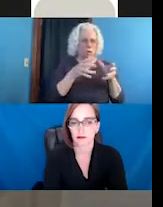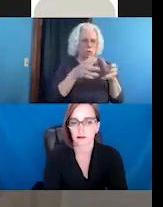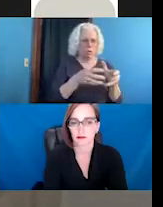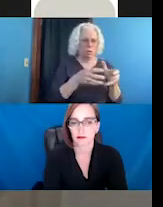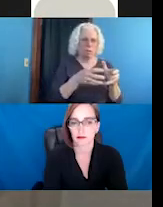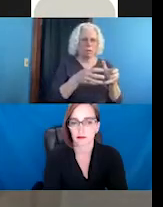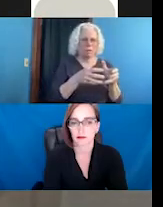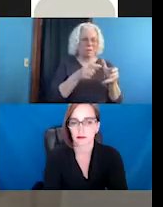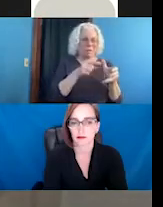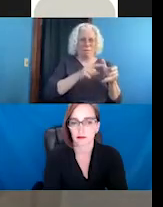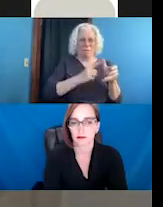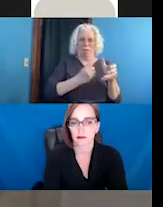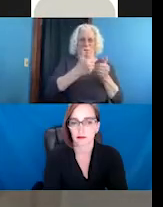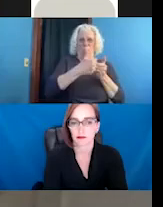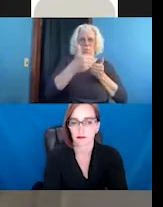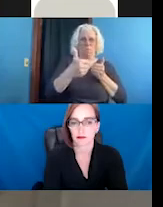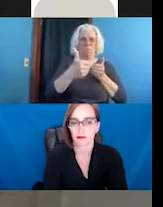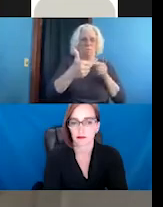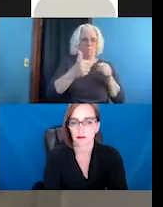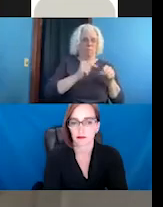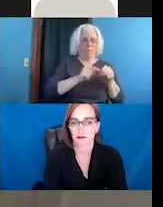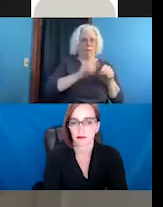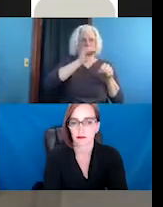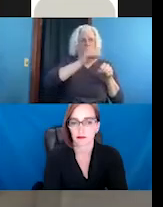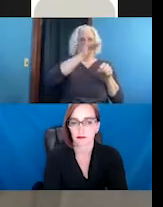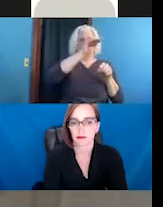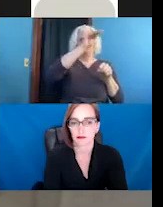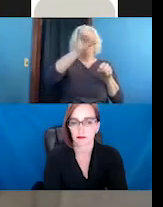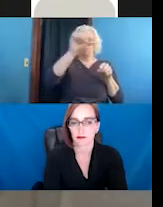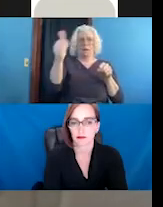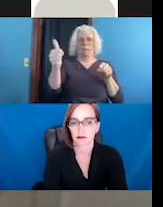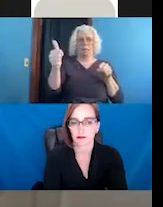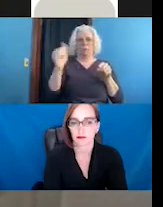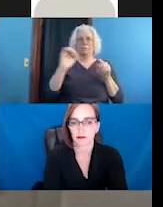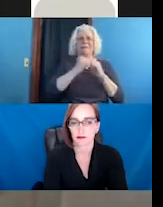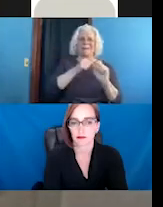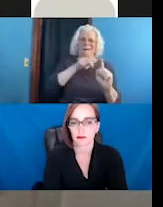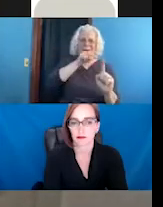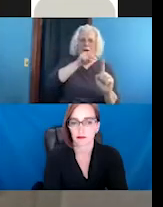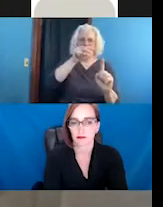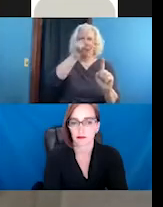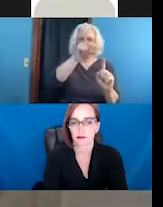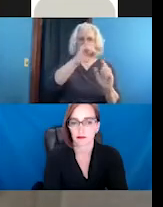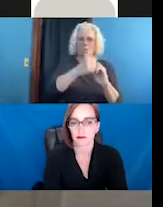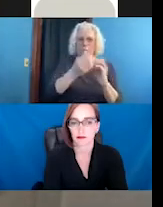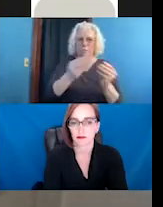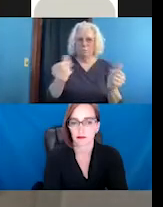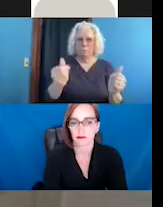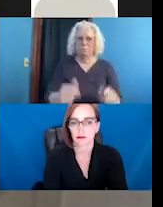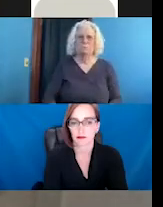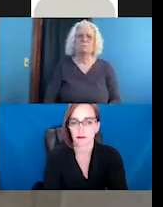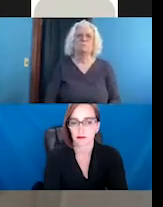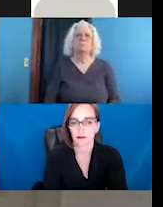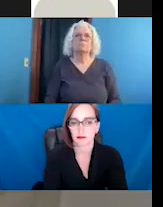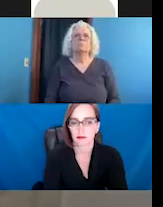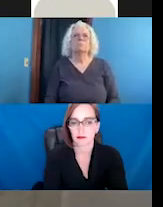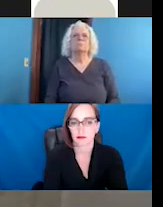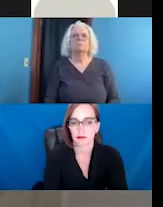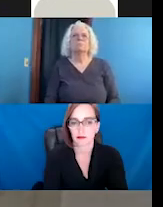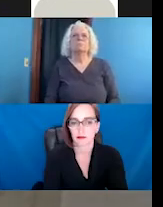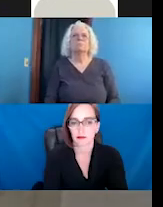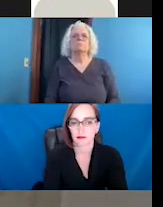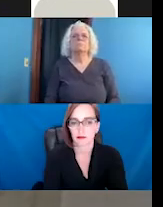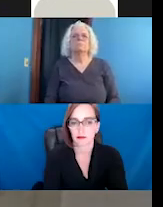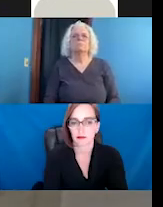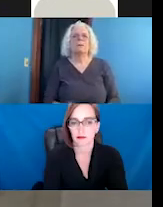of these different buckets as a kind of way of looking at the various solutions. Talked a lot about kind of where do we want Minnesota to